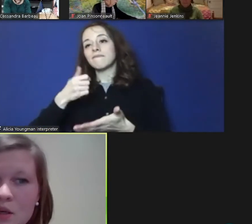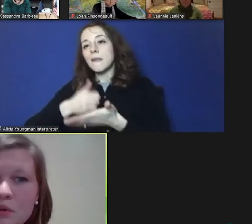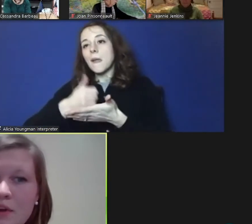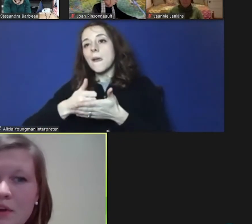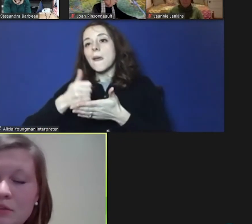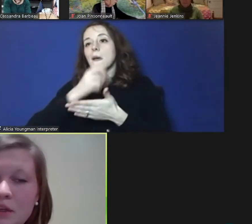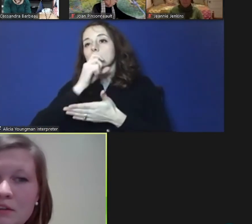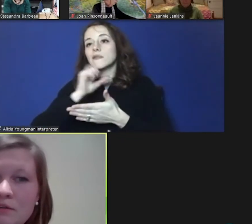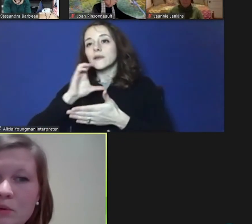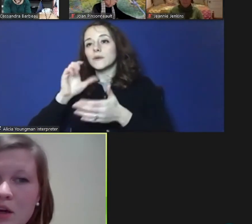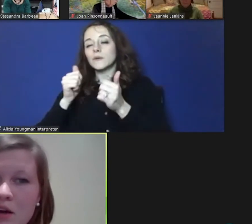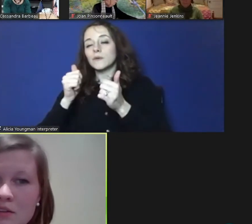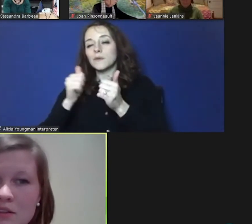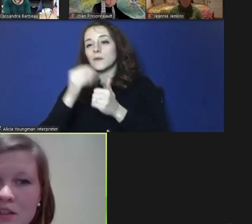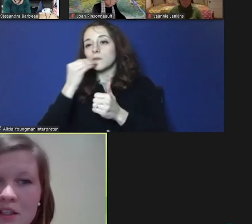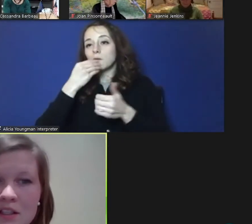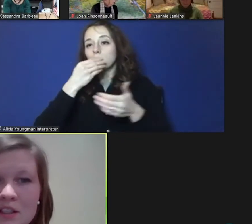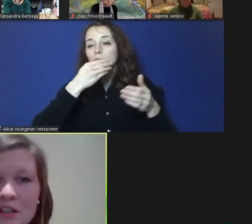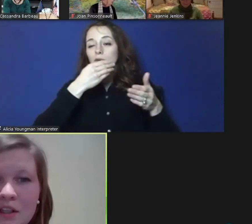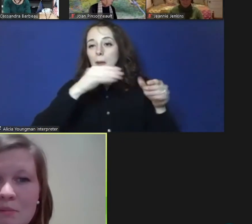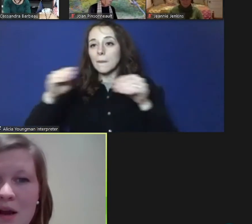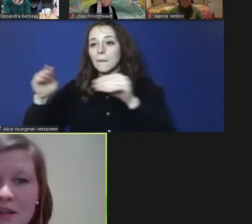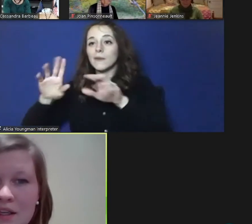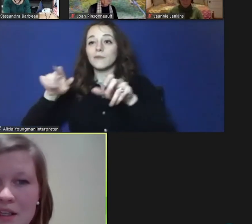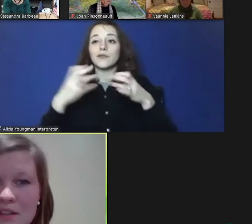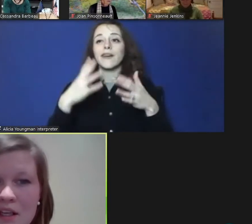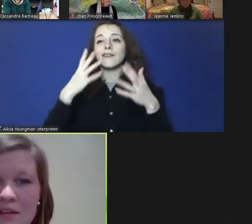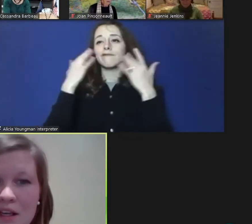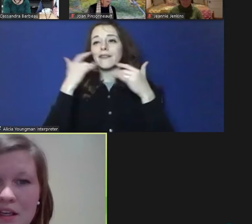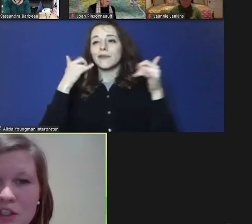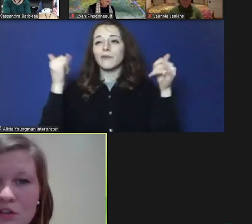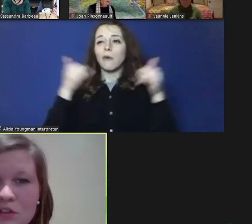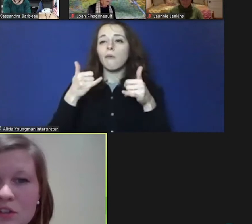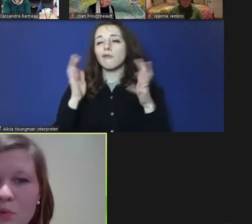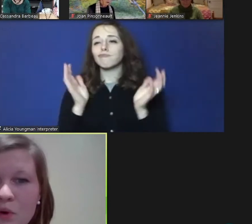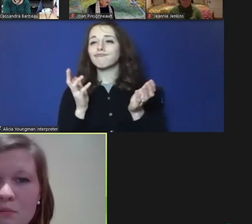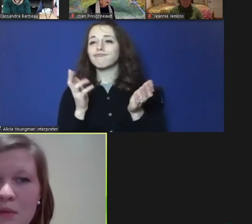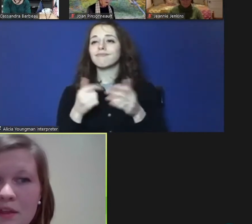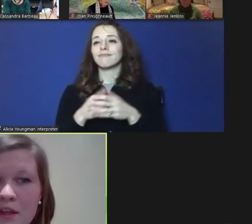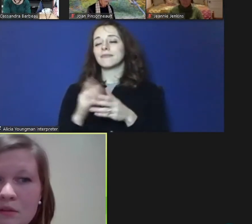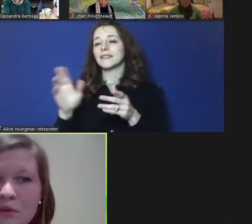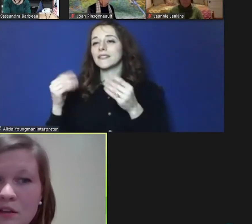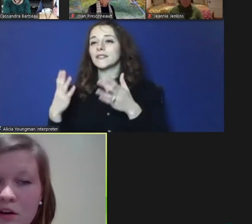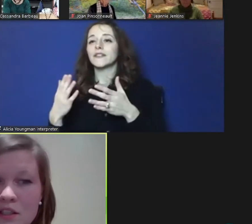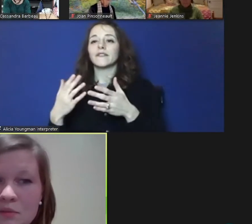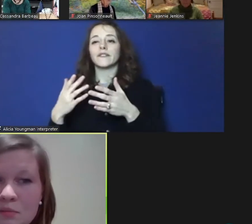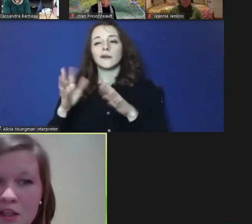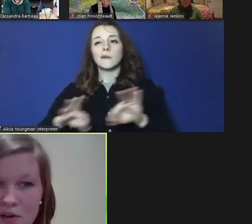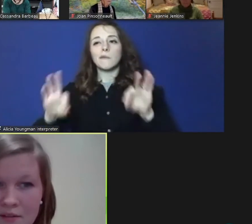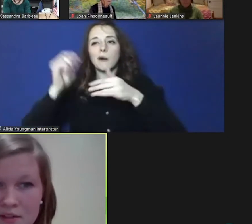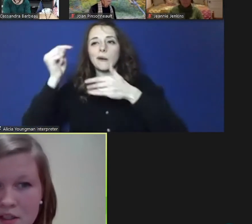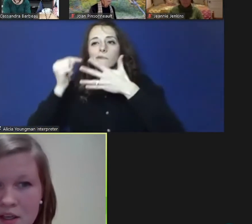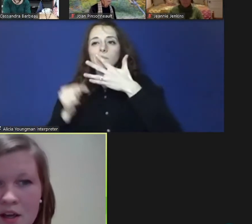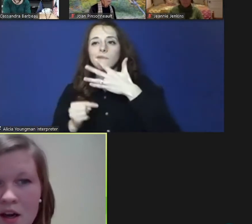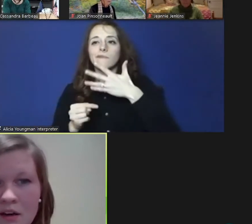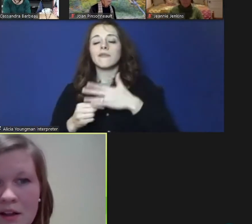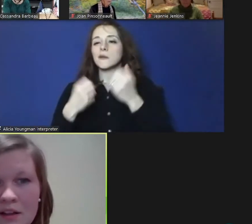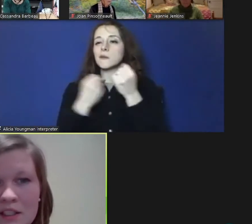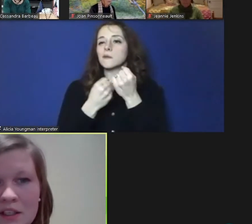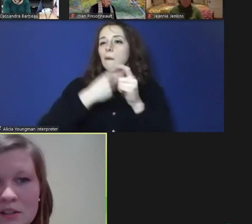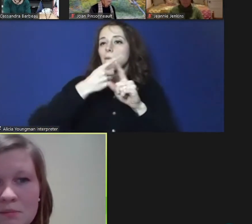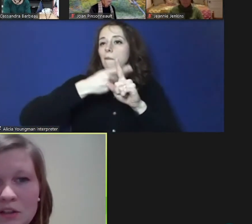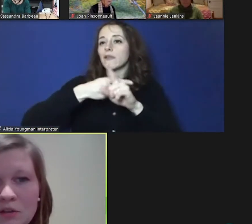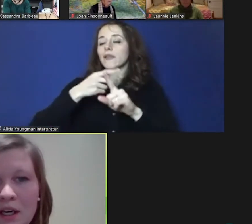shopping, provide friendly phone calls, deliver commodities, and they continue to support monthly Red Cross blood drives.